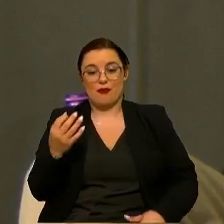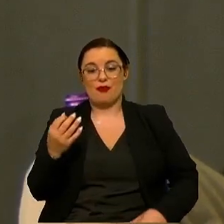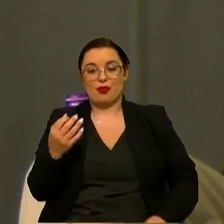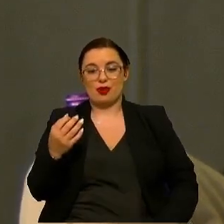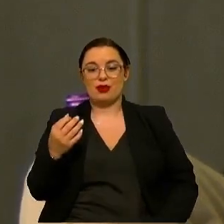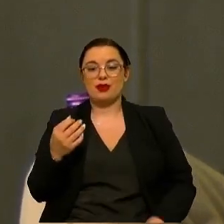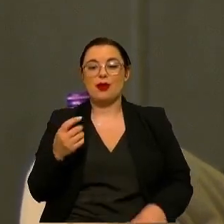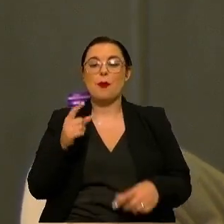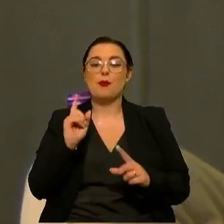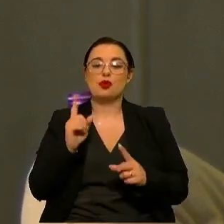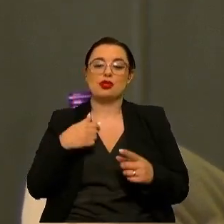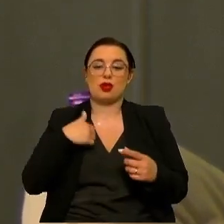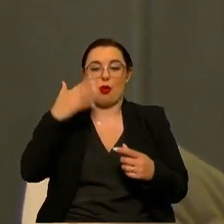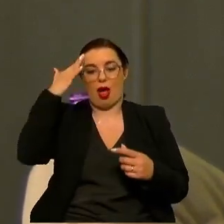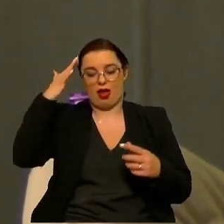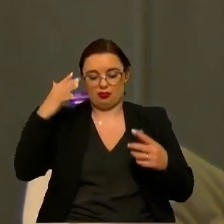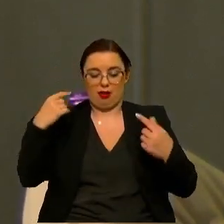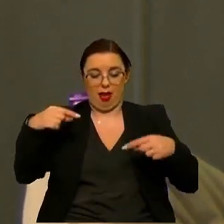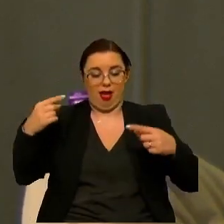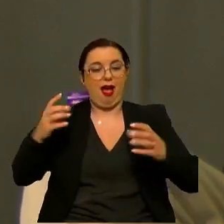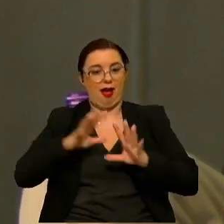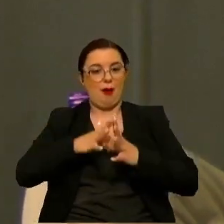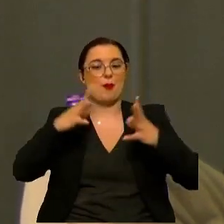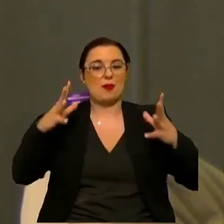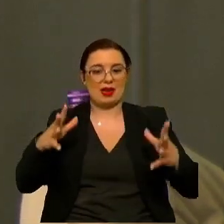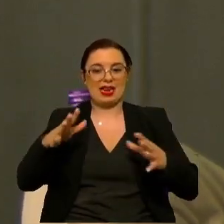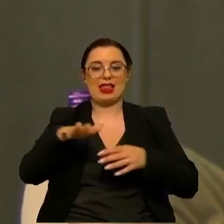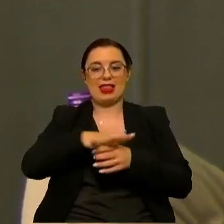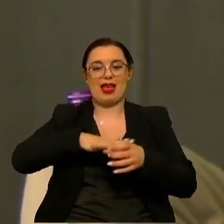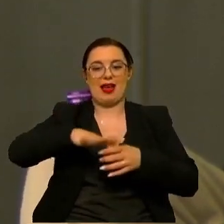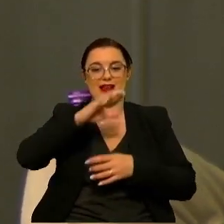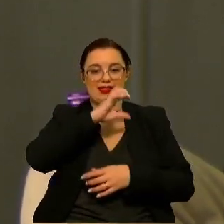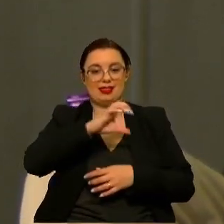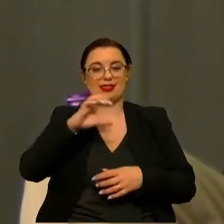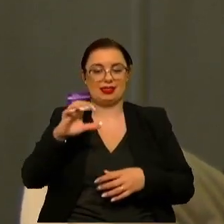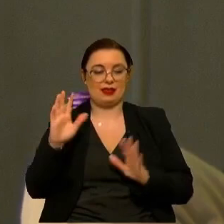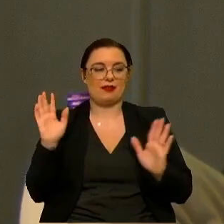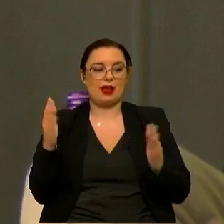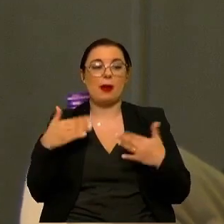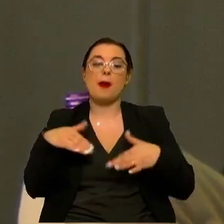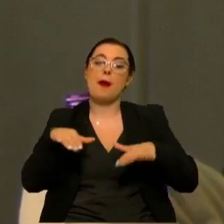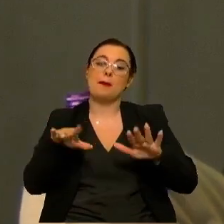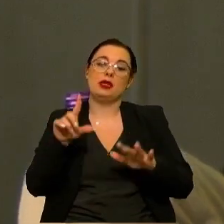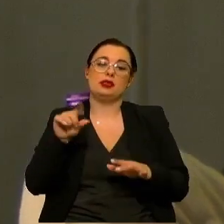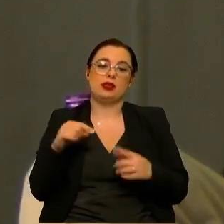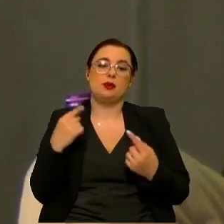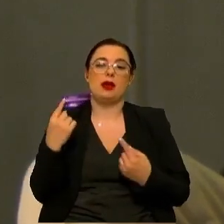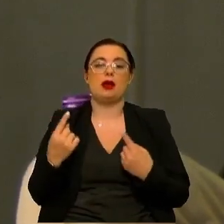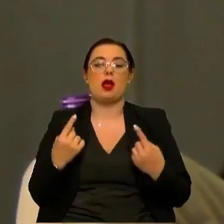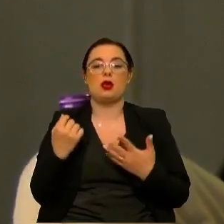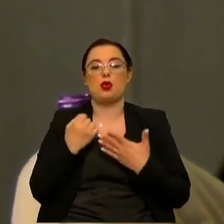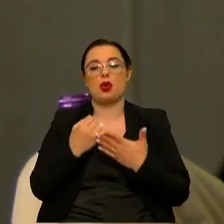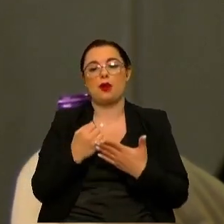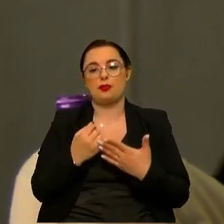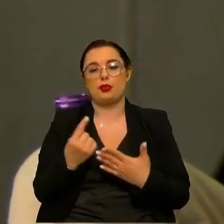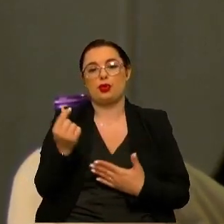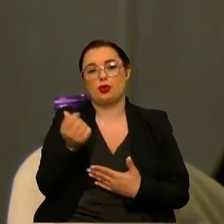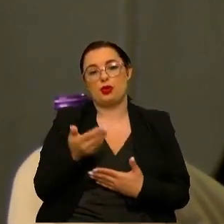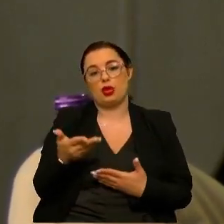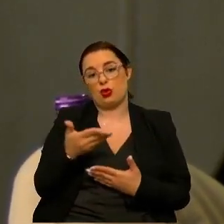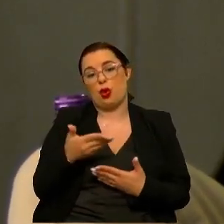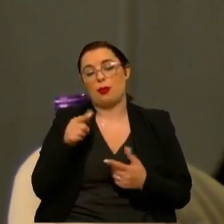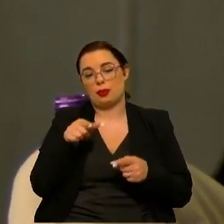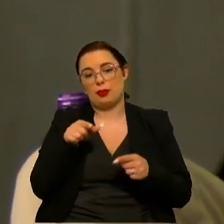Prize was awarded to Austria. So there's the scientific component, but also some